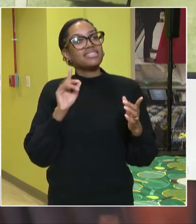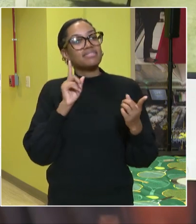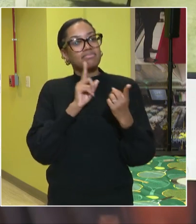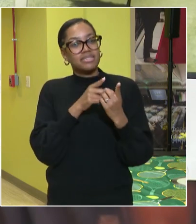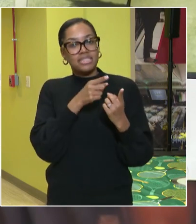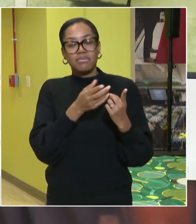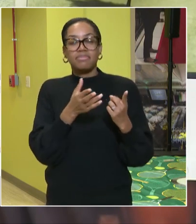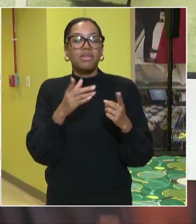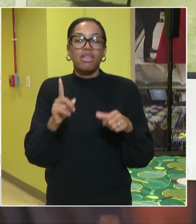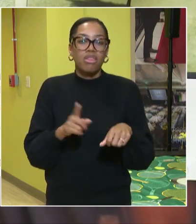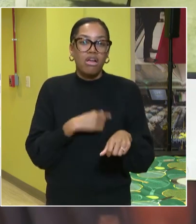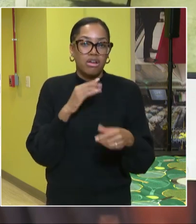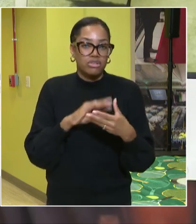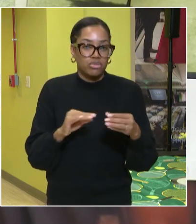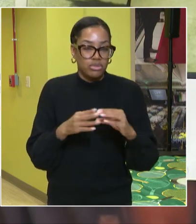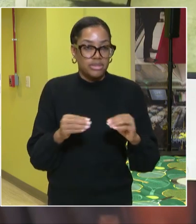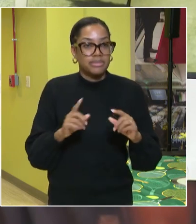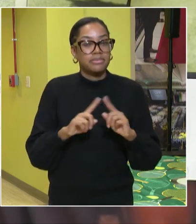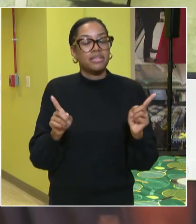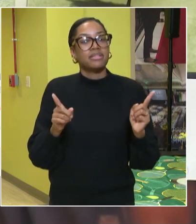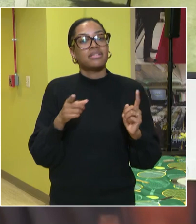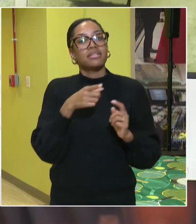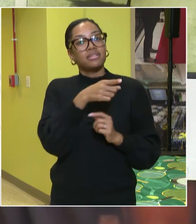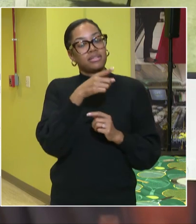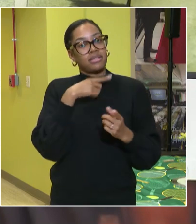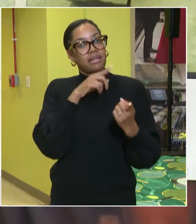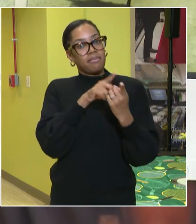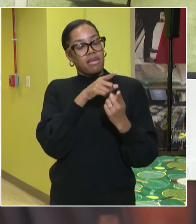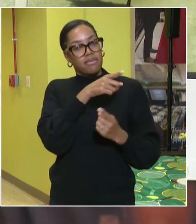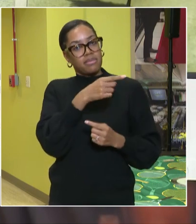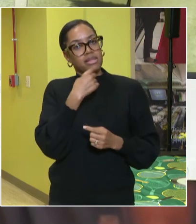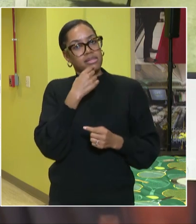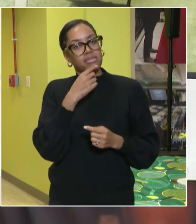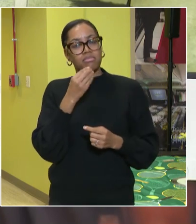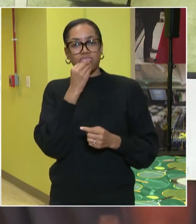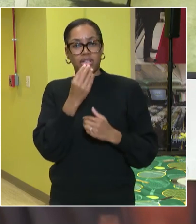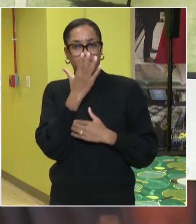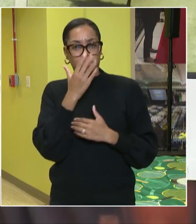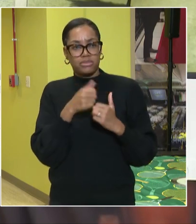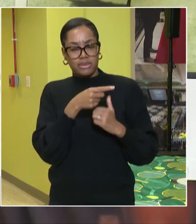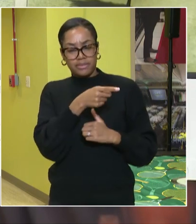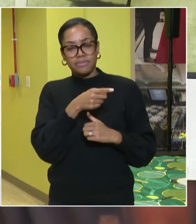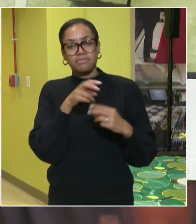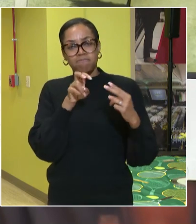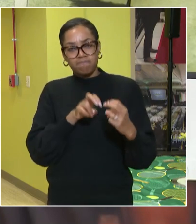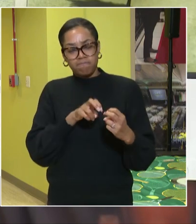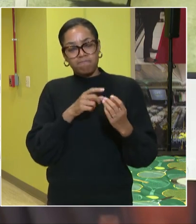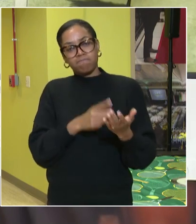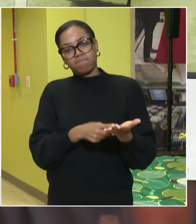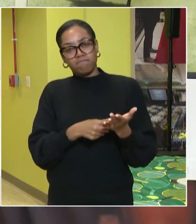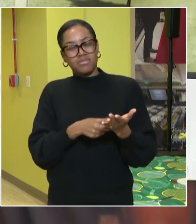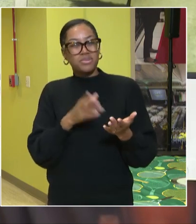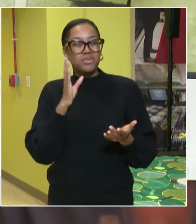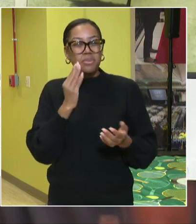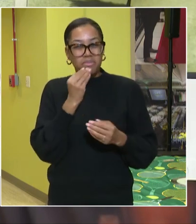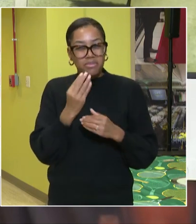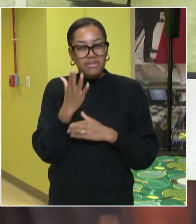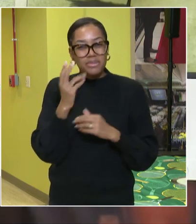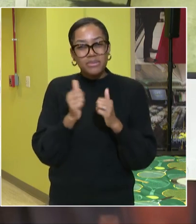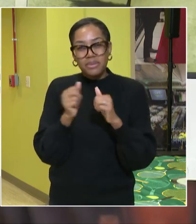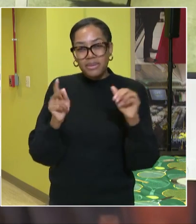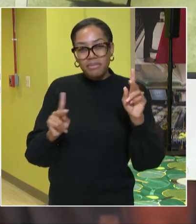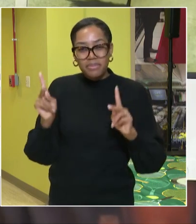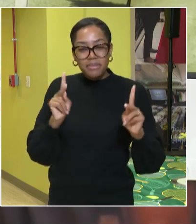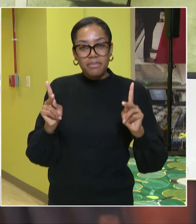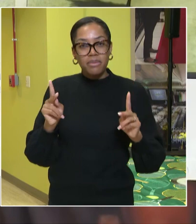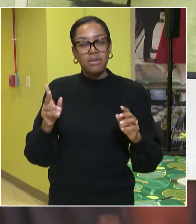it's a long story. And I said to him, I had a breakfast with him. And, you know, when you have breakfast with people